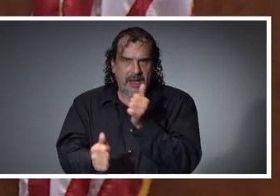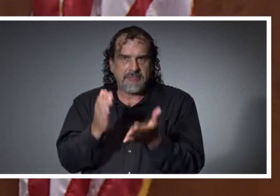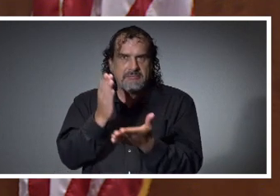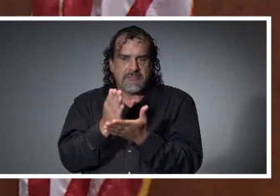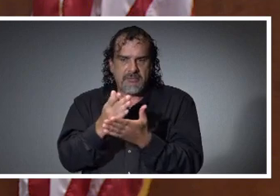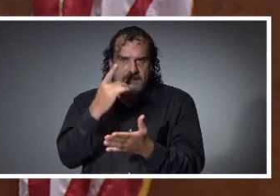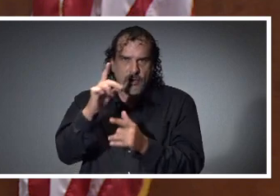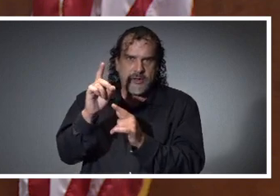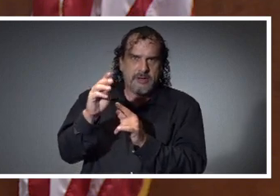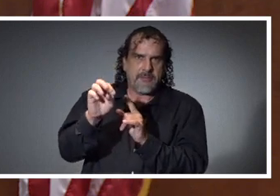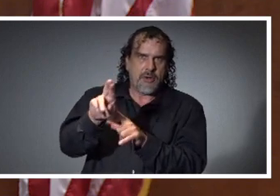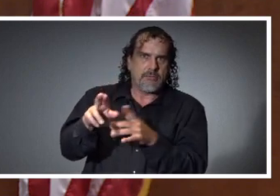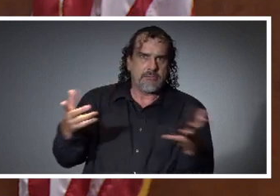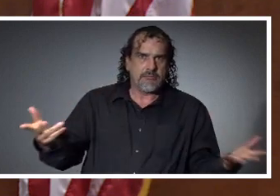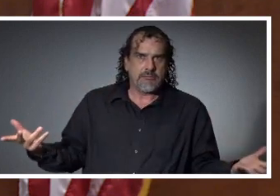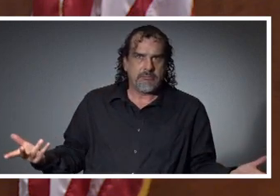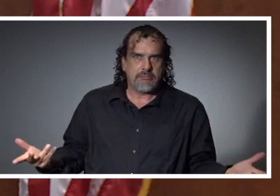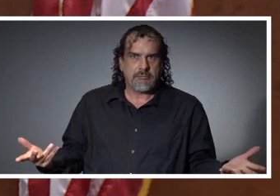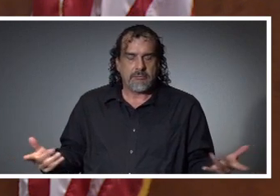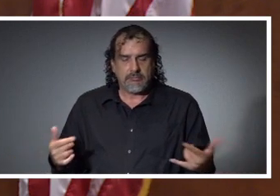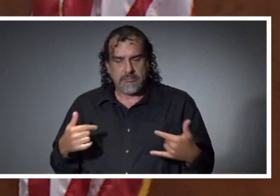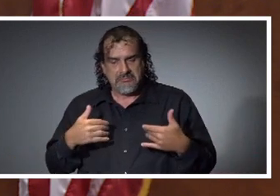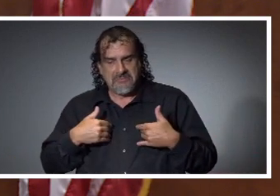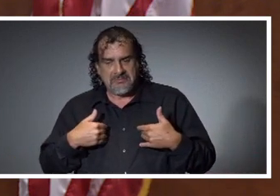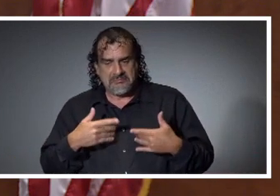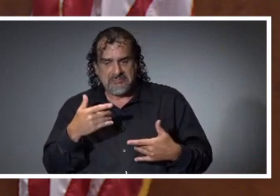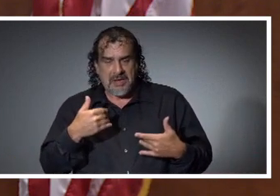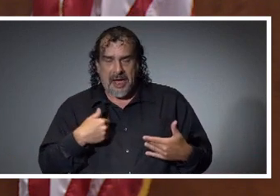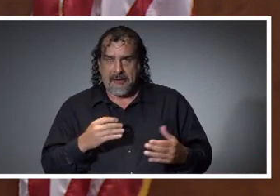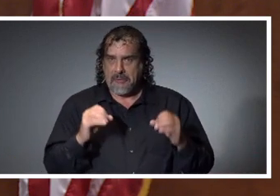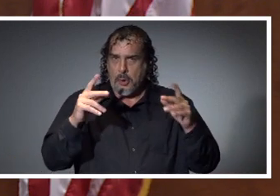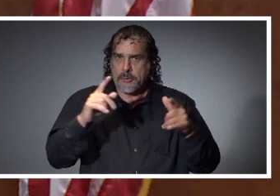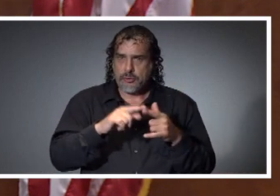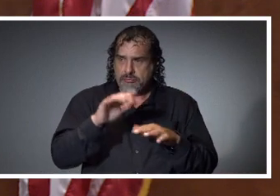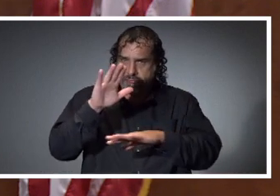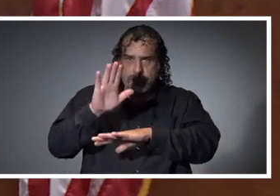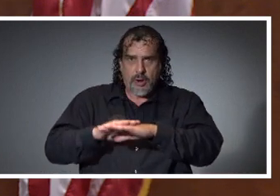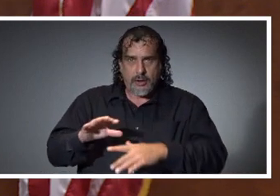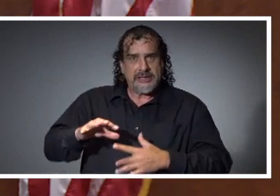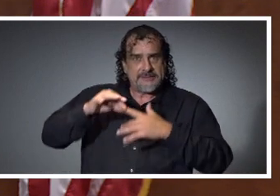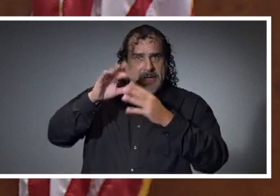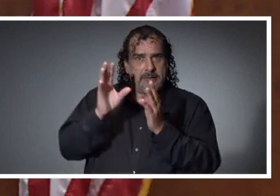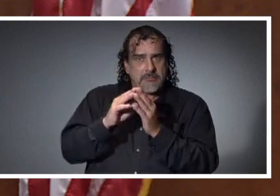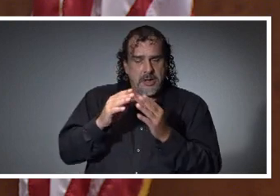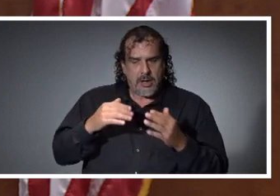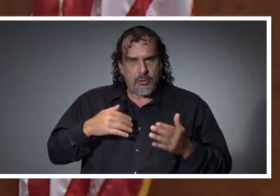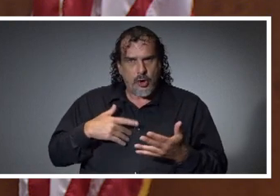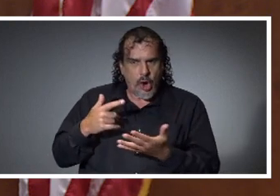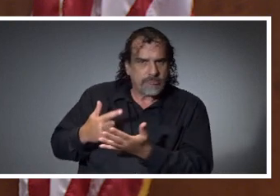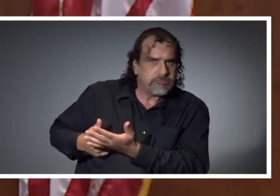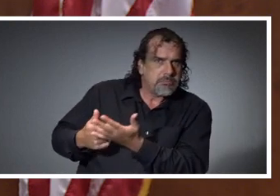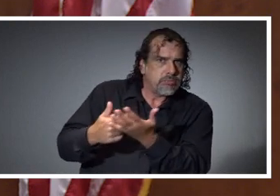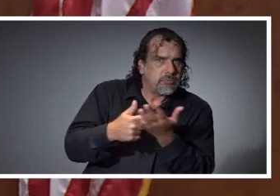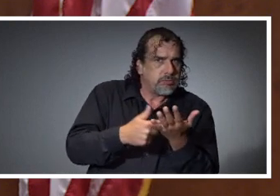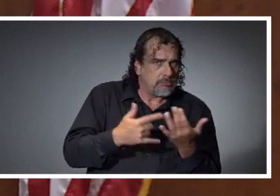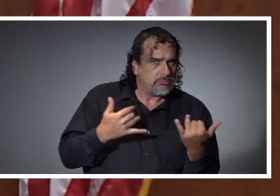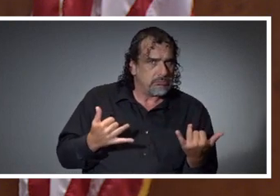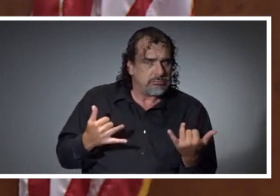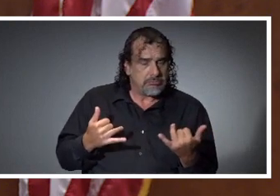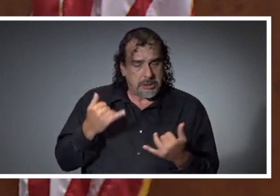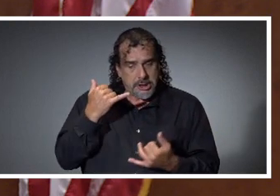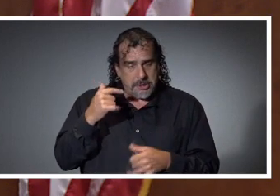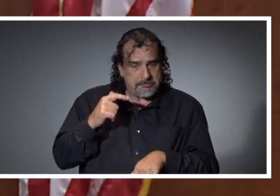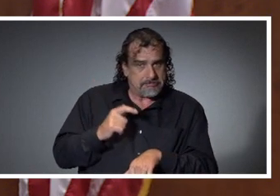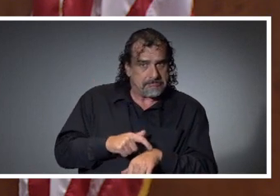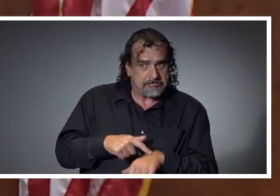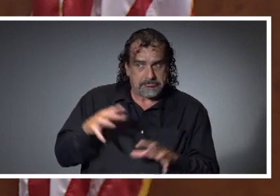the coast. You're right, I do have the opportunity to call a special session. We are currently in conversations about if it is time for